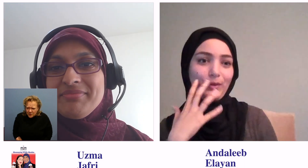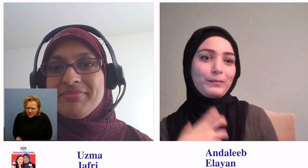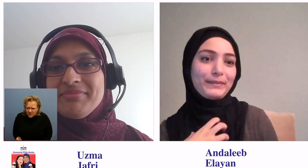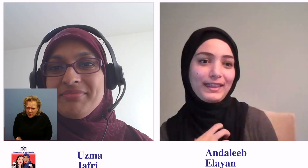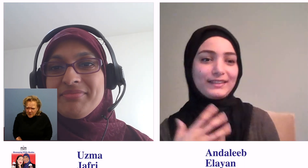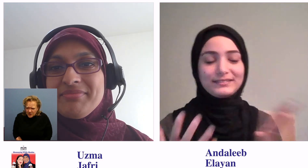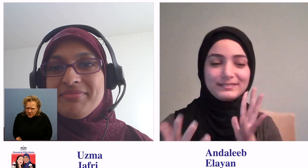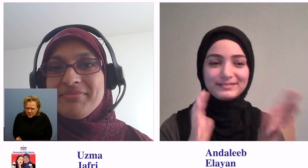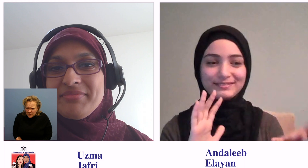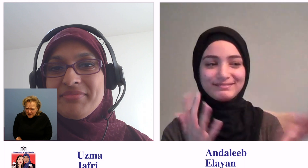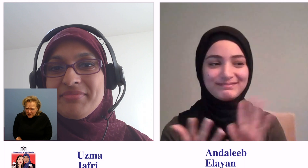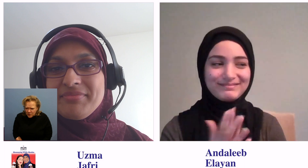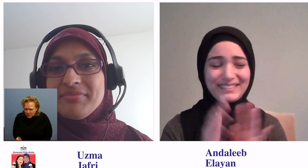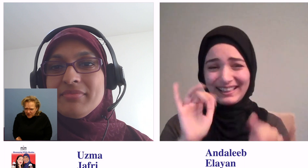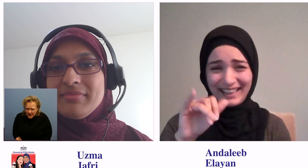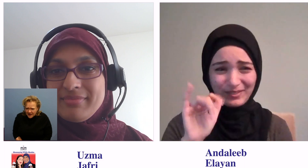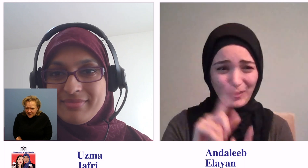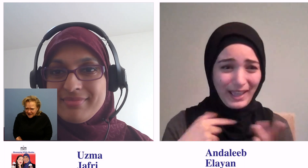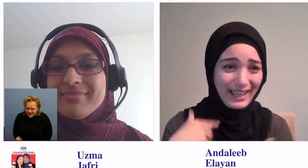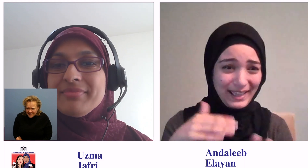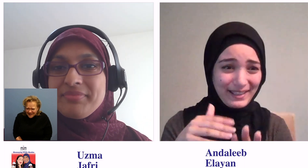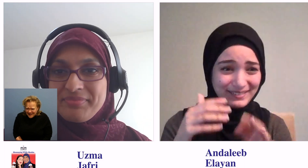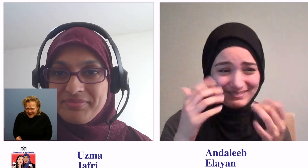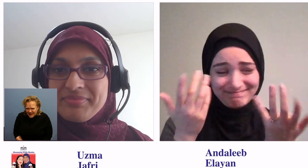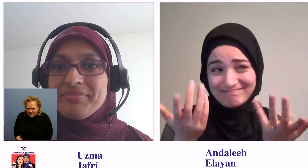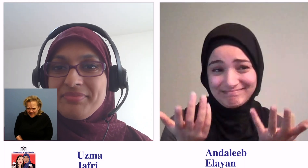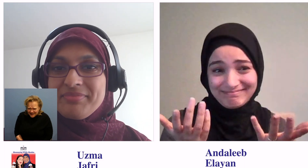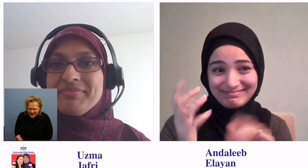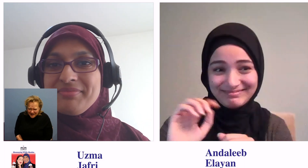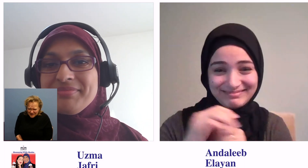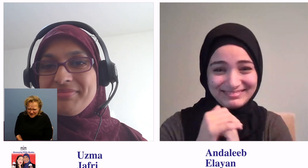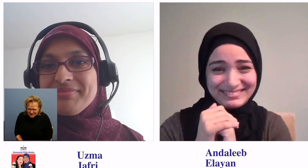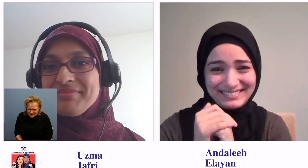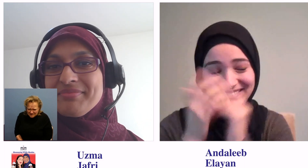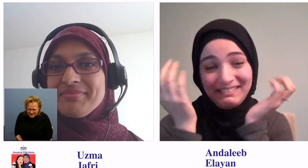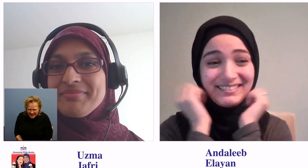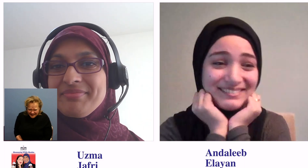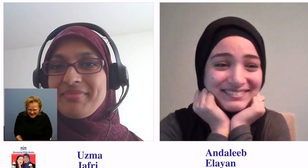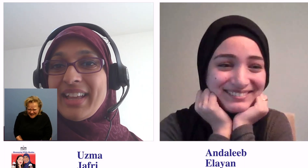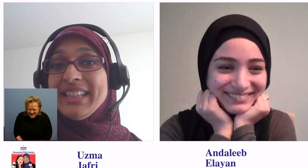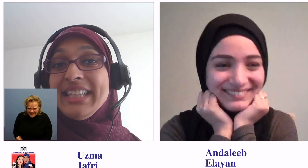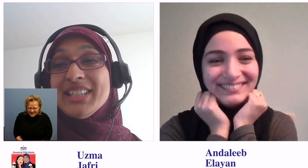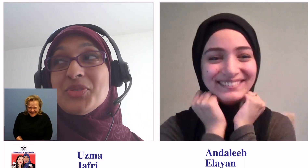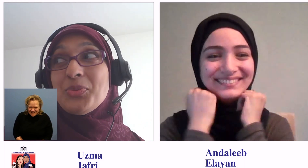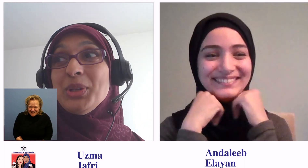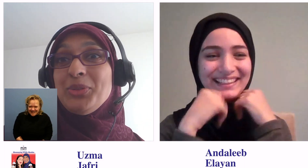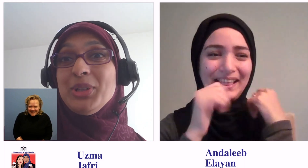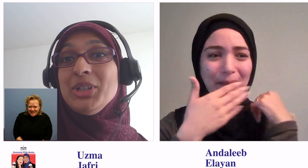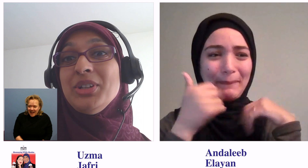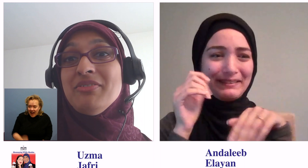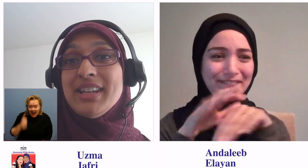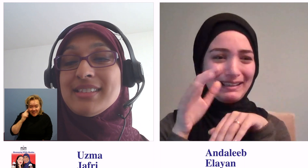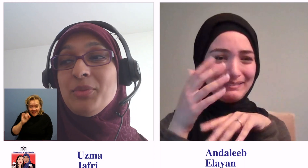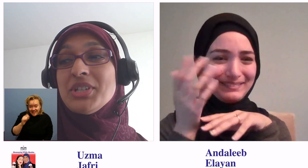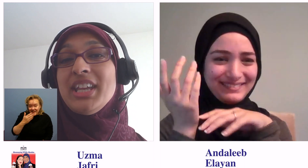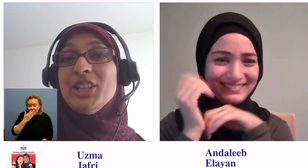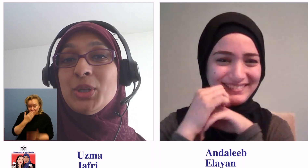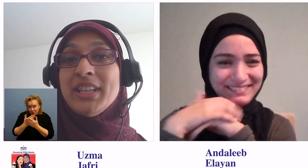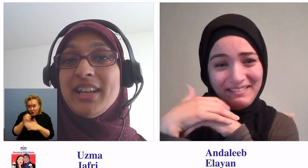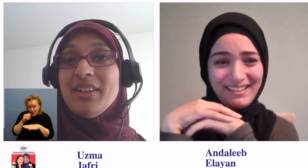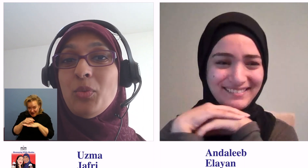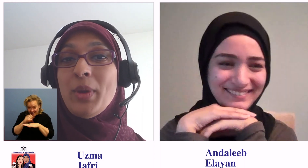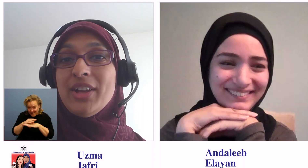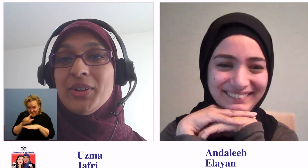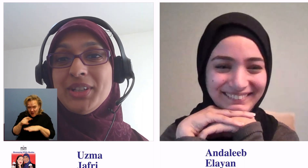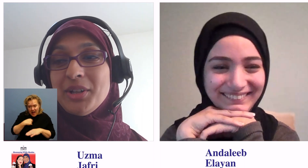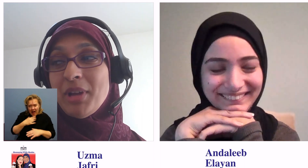You know, and there are always going to be people who complain, that, that kind of thing. Um, yeah. I think that's really, really good advice. I wish I had